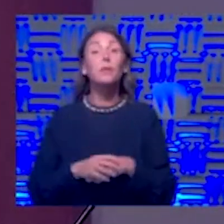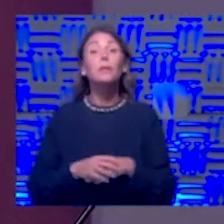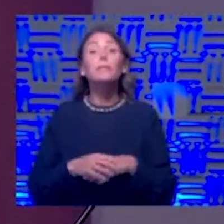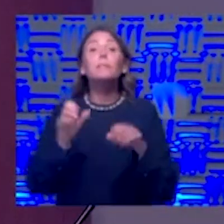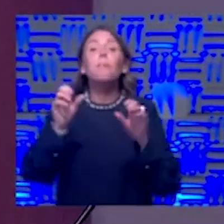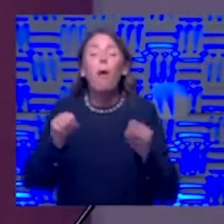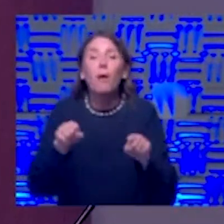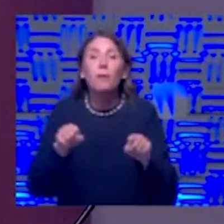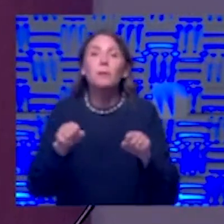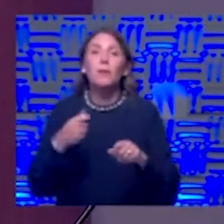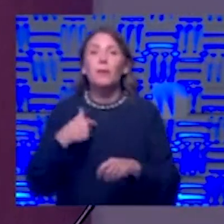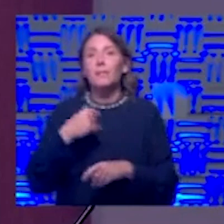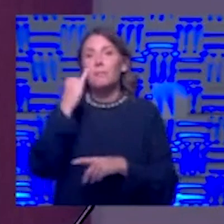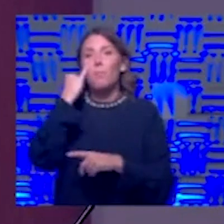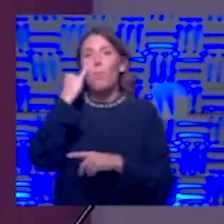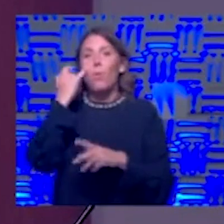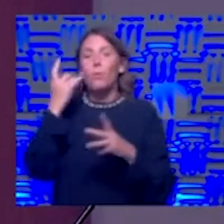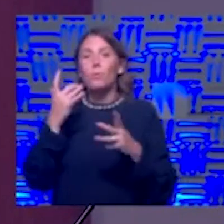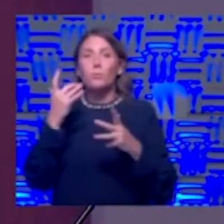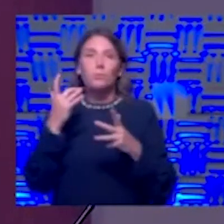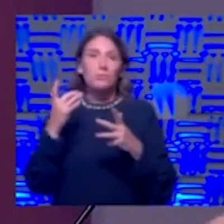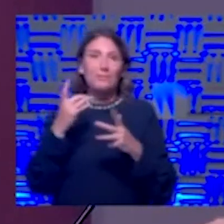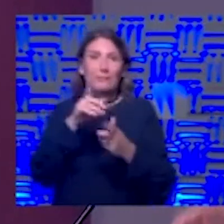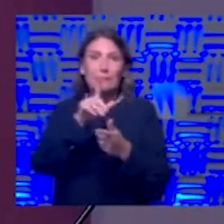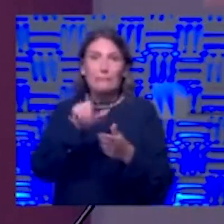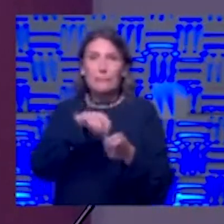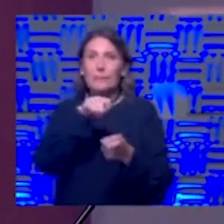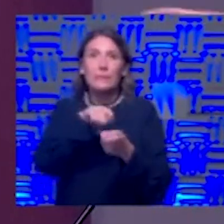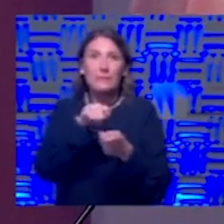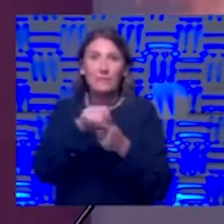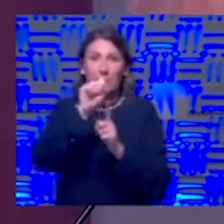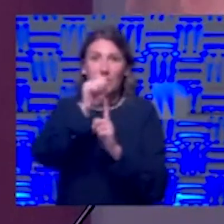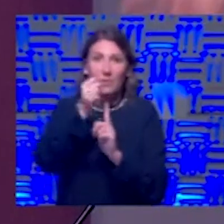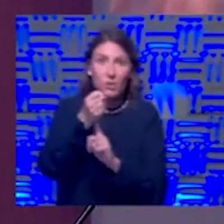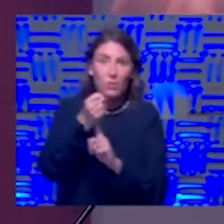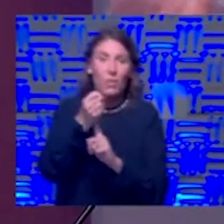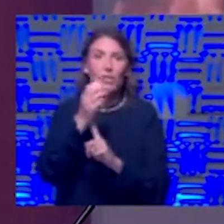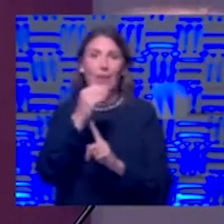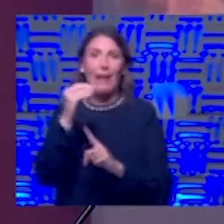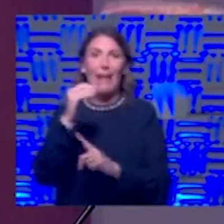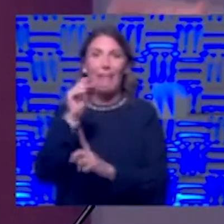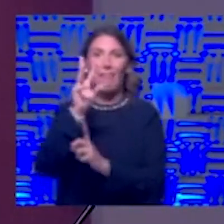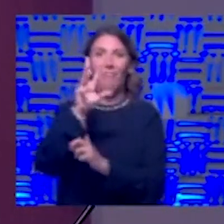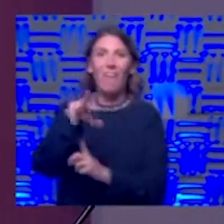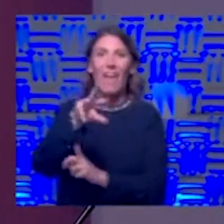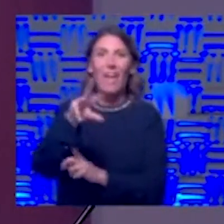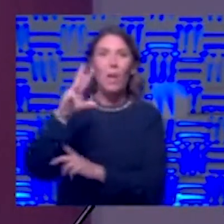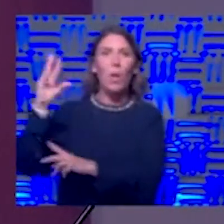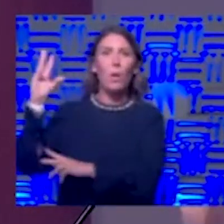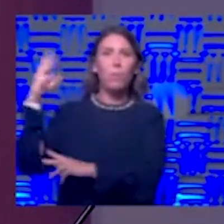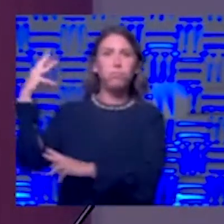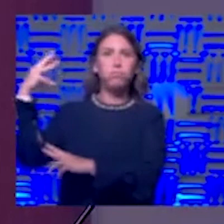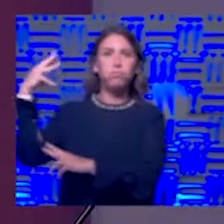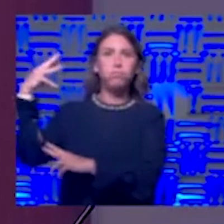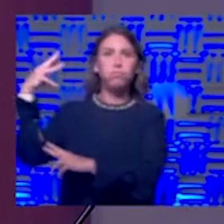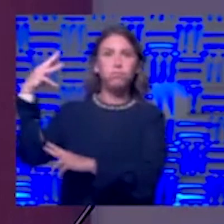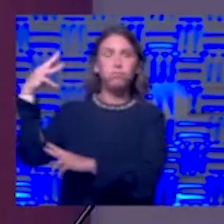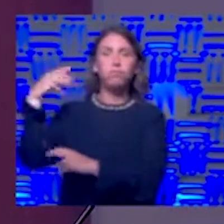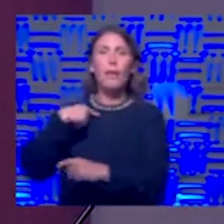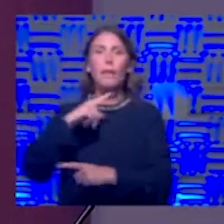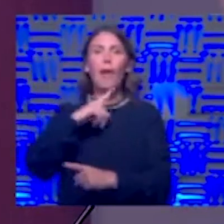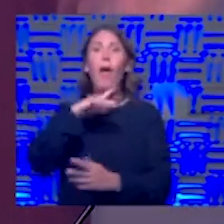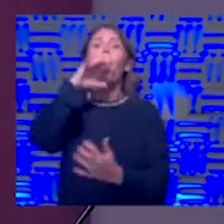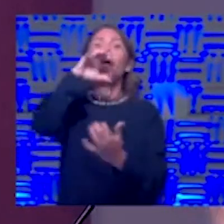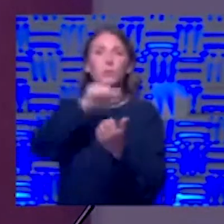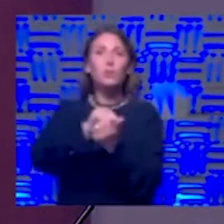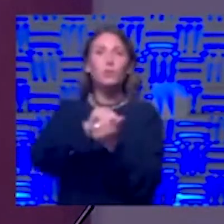possible, I suppose, that in exactly the correct circumstances, that if a fan was sitting right here and I sneezed, that it could blow it